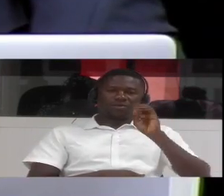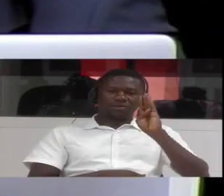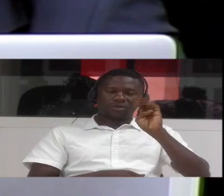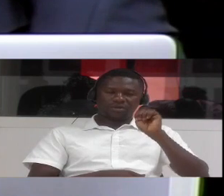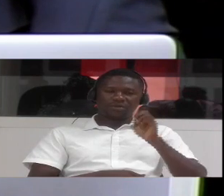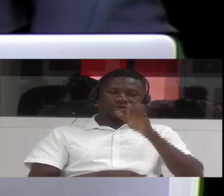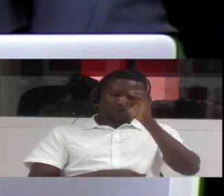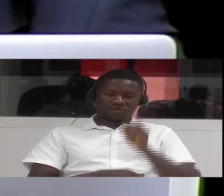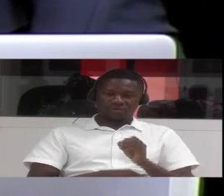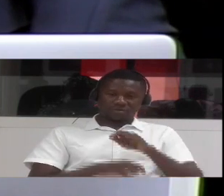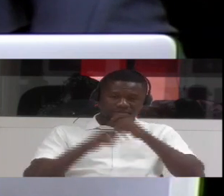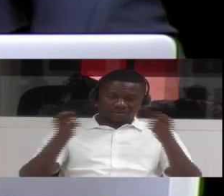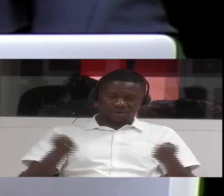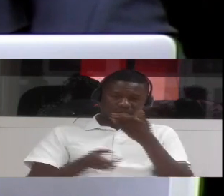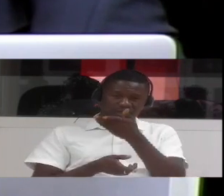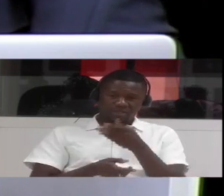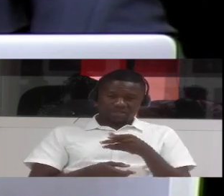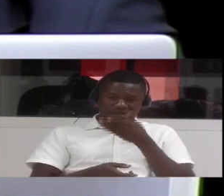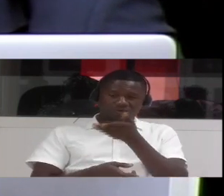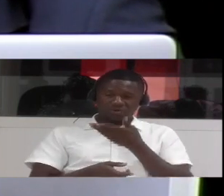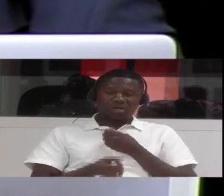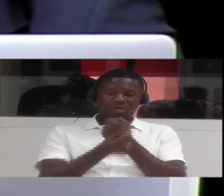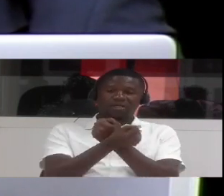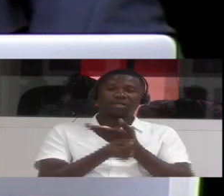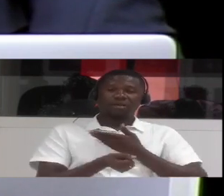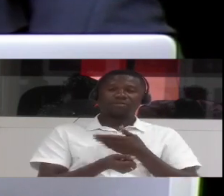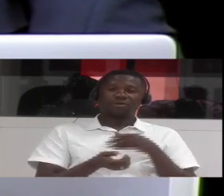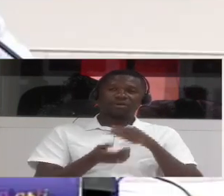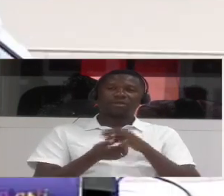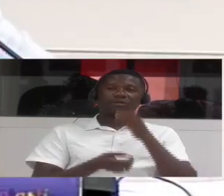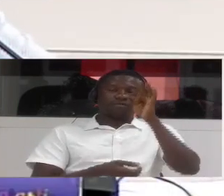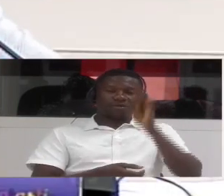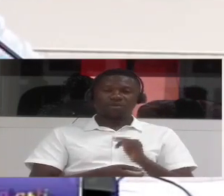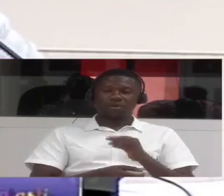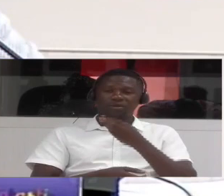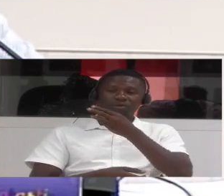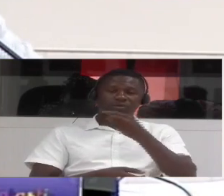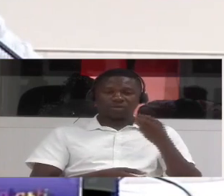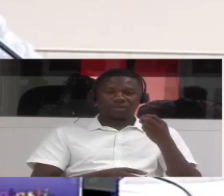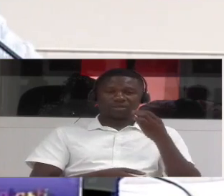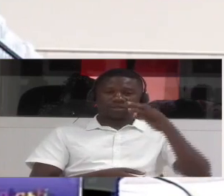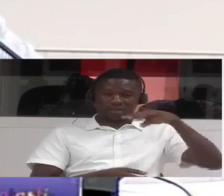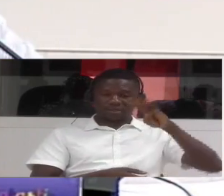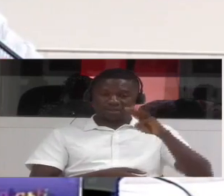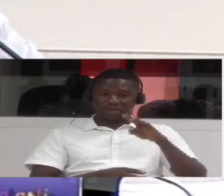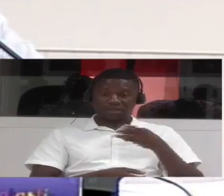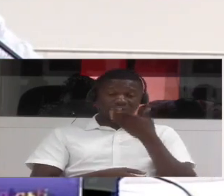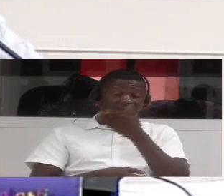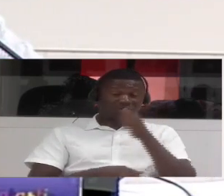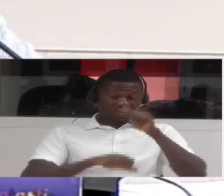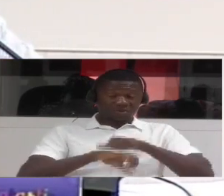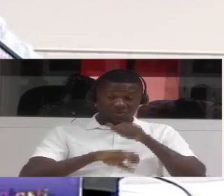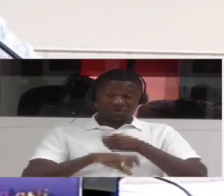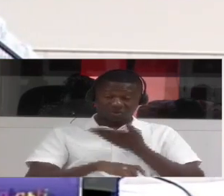He too was arrested on 7 February 2013, wasn't he? Yes. And he too was